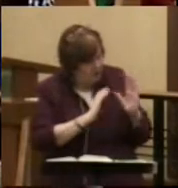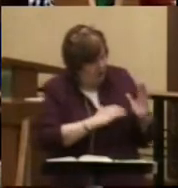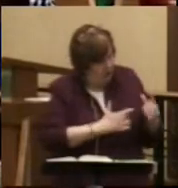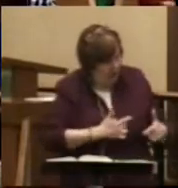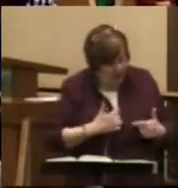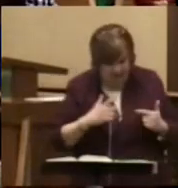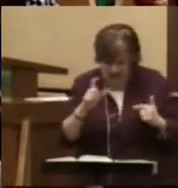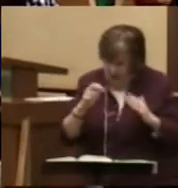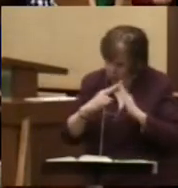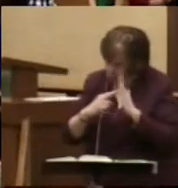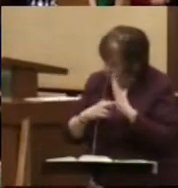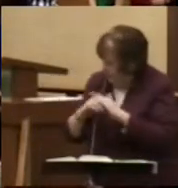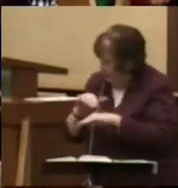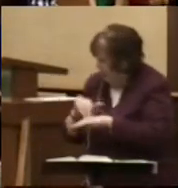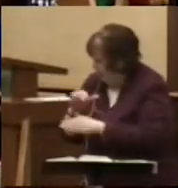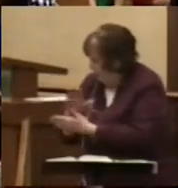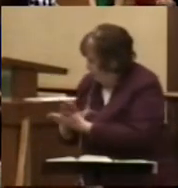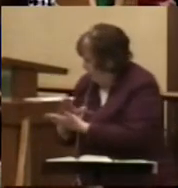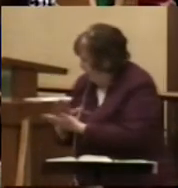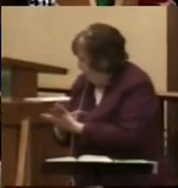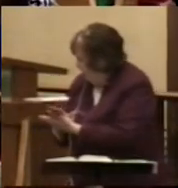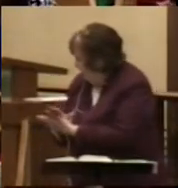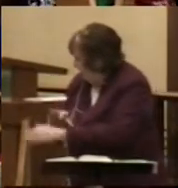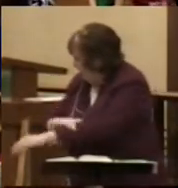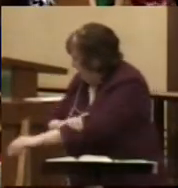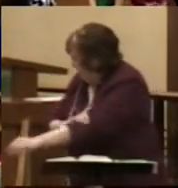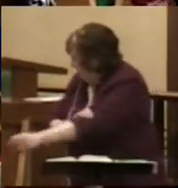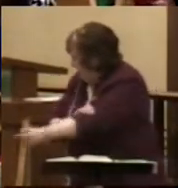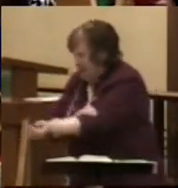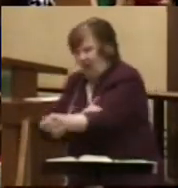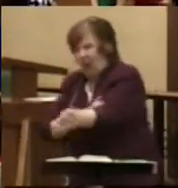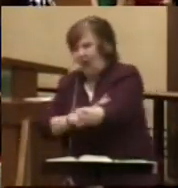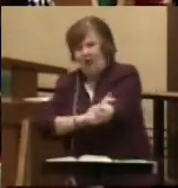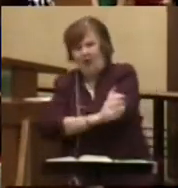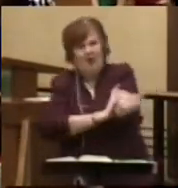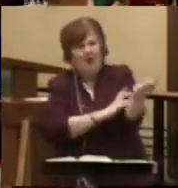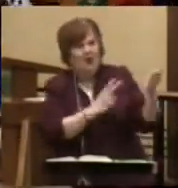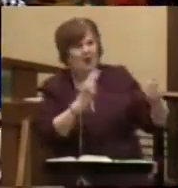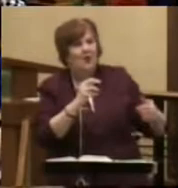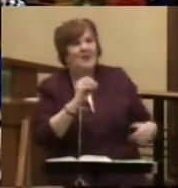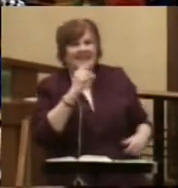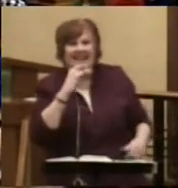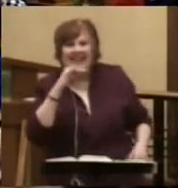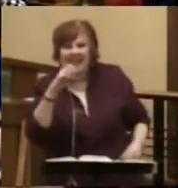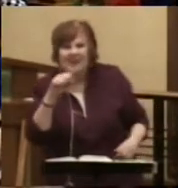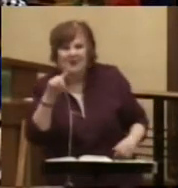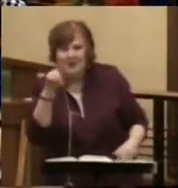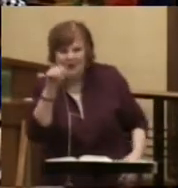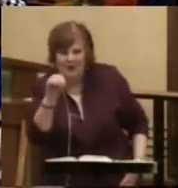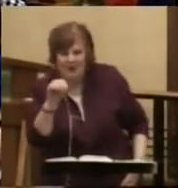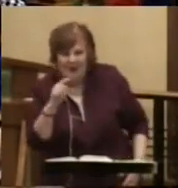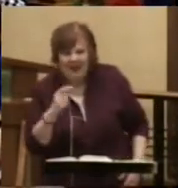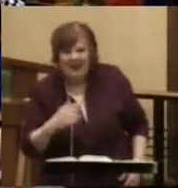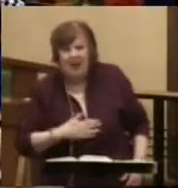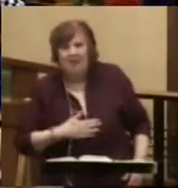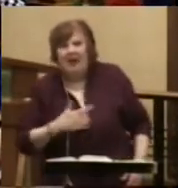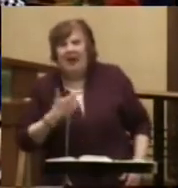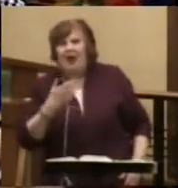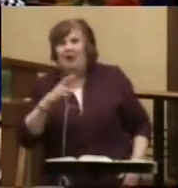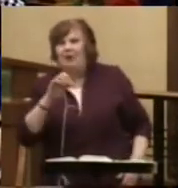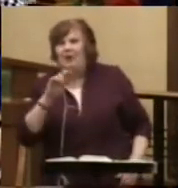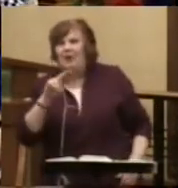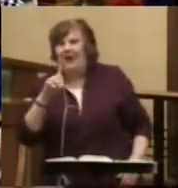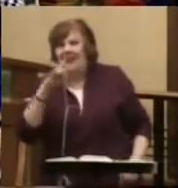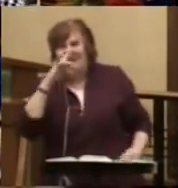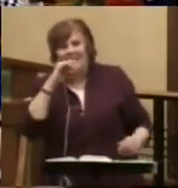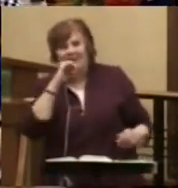need rules at school? Oh, say yes. You do. Oh, my grandkids, they don't have rules at